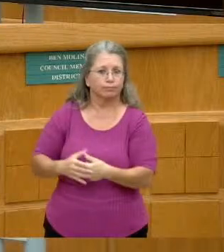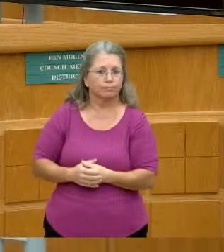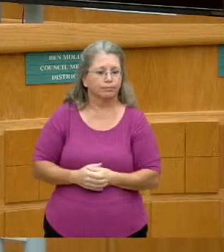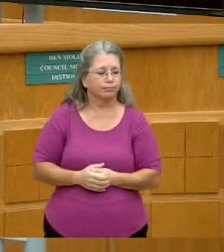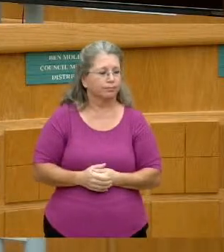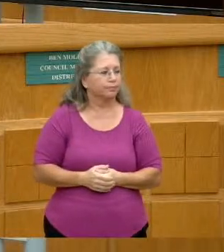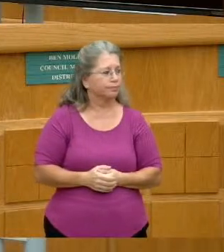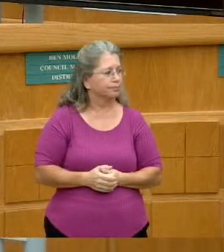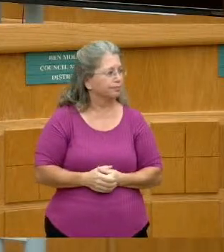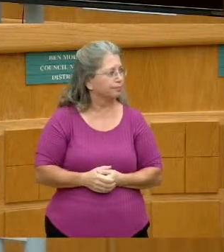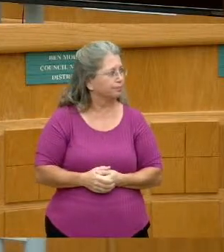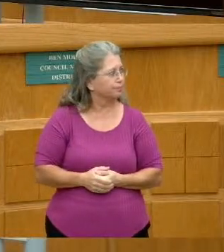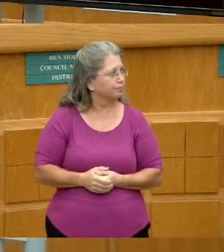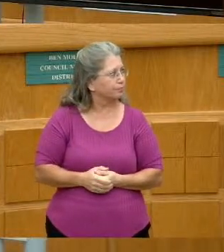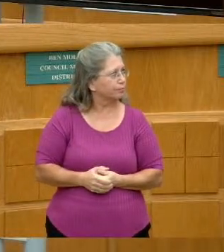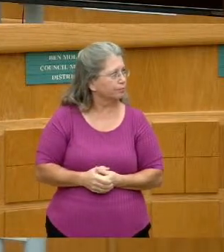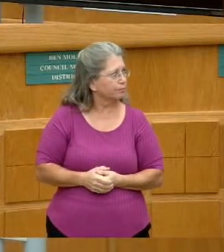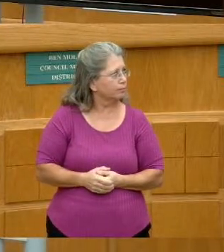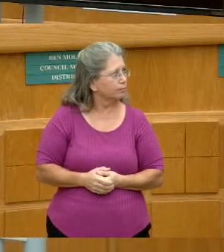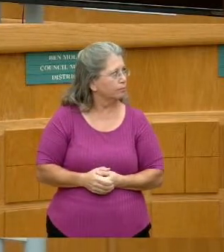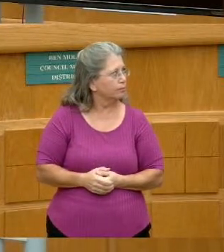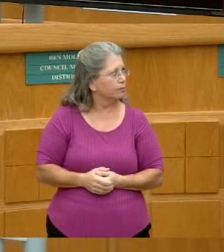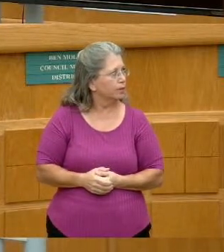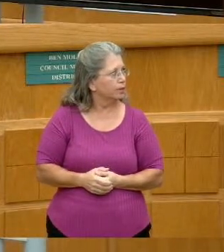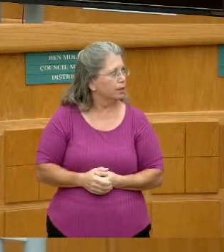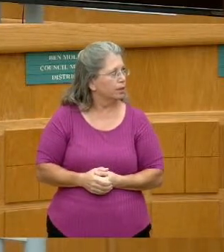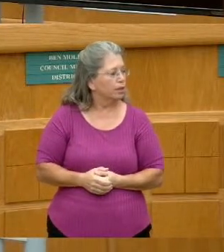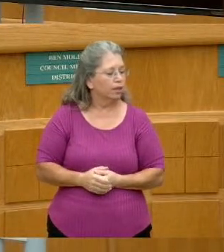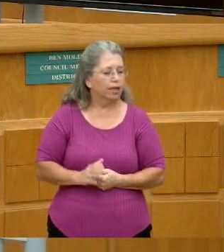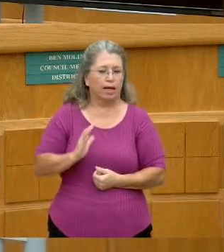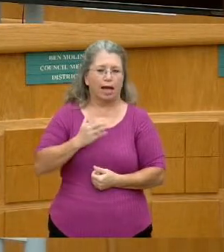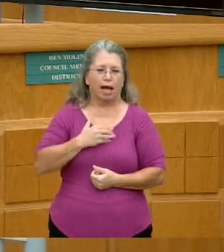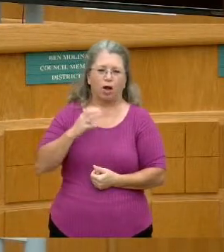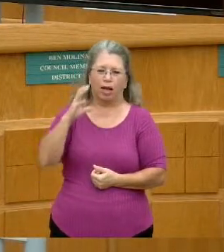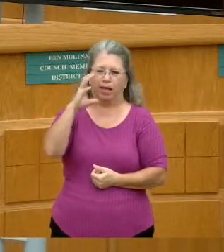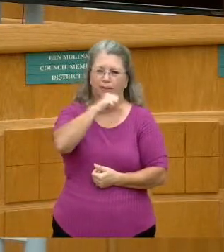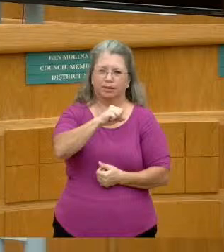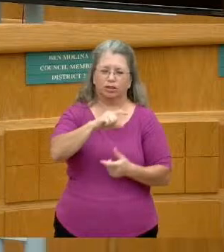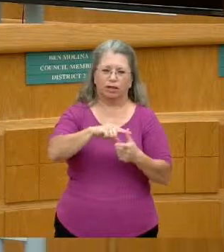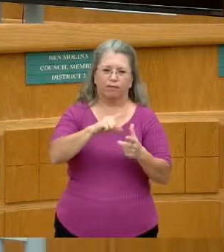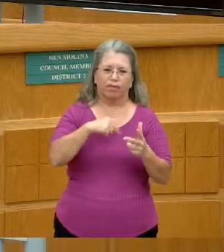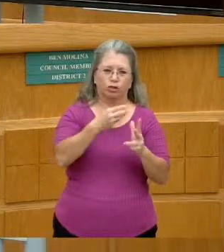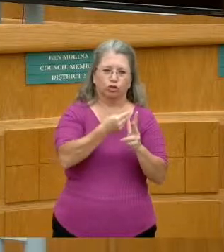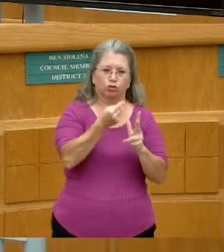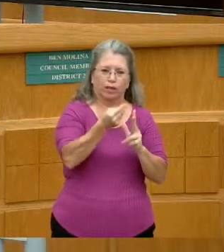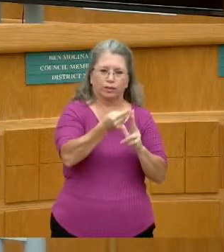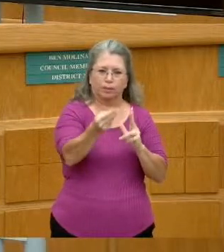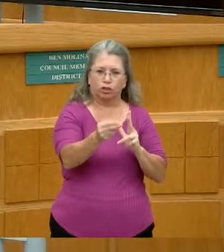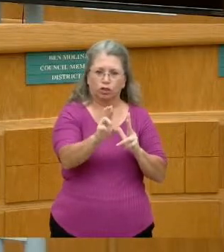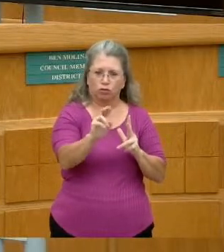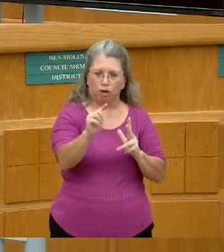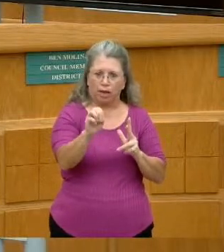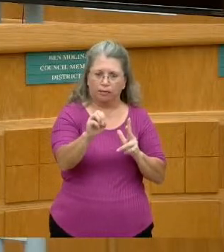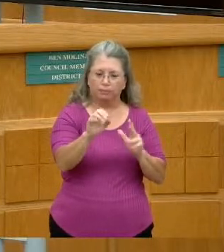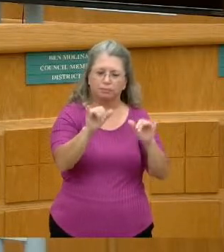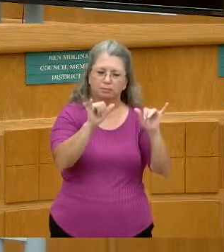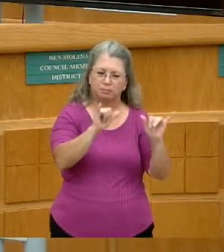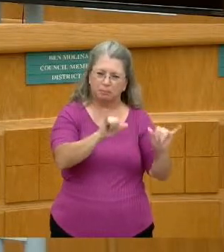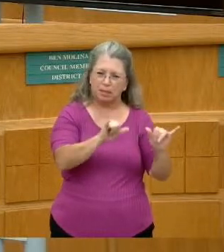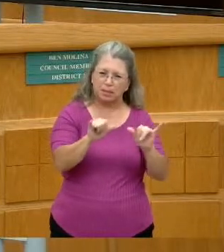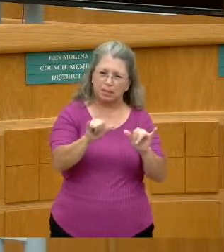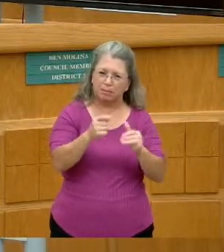All right, moving on to our estimation of the transmission rate. It's stayed about the same since last week. It's at